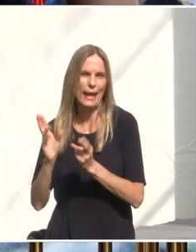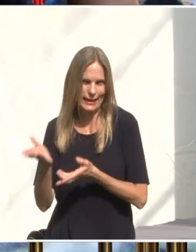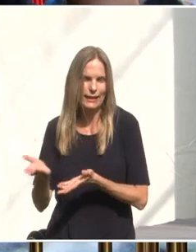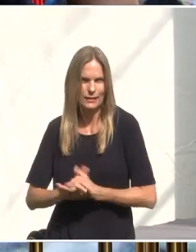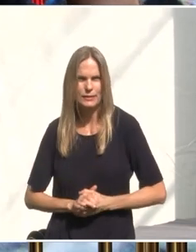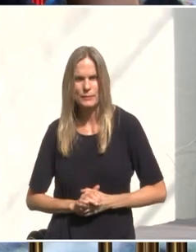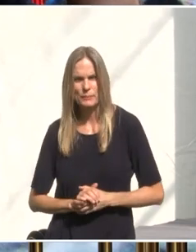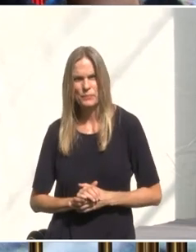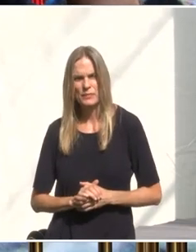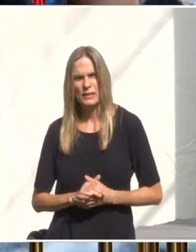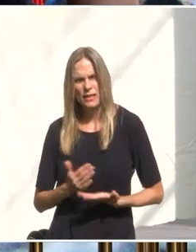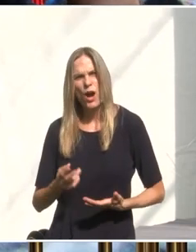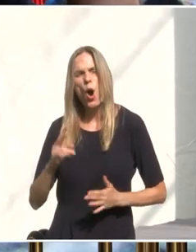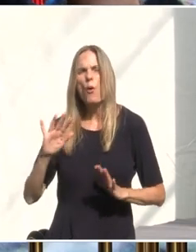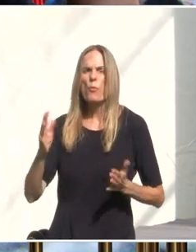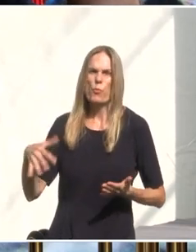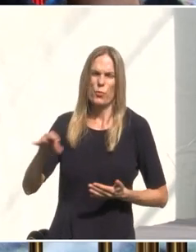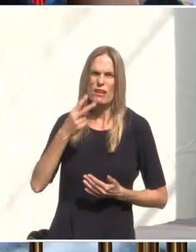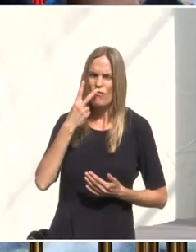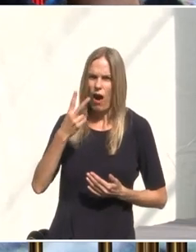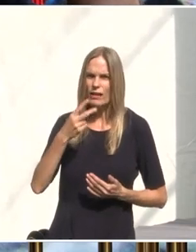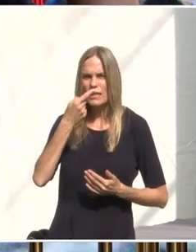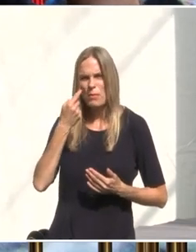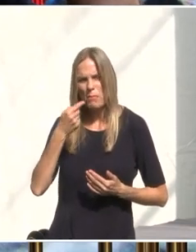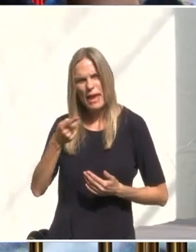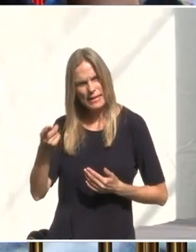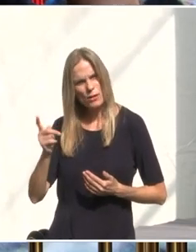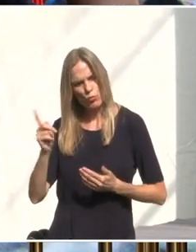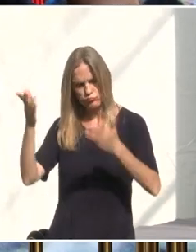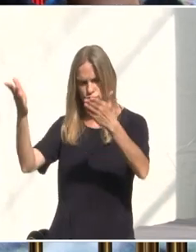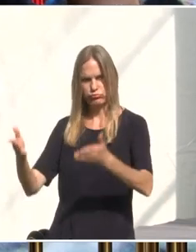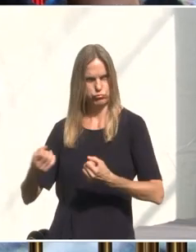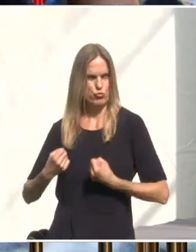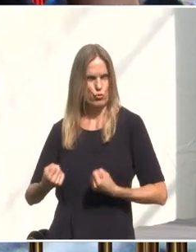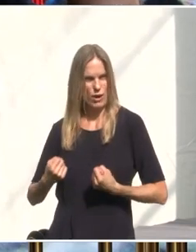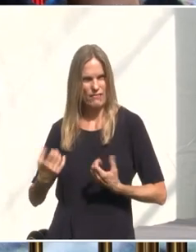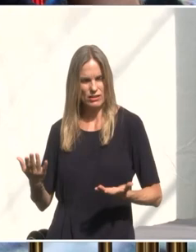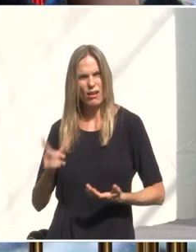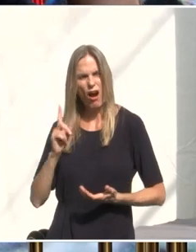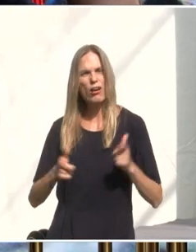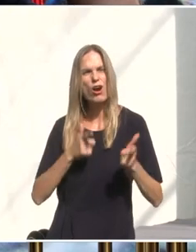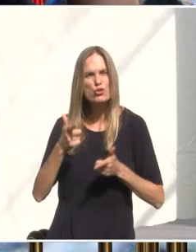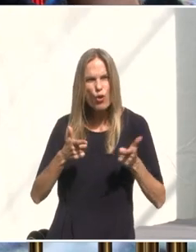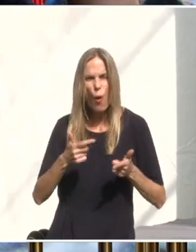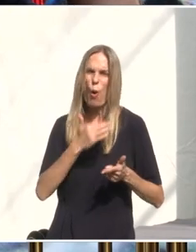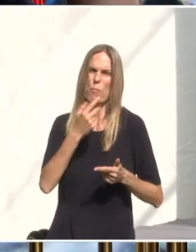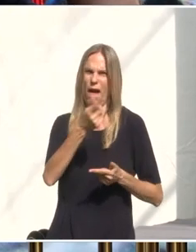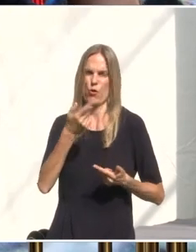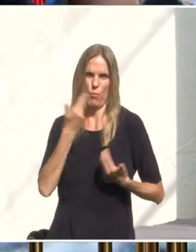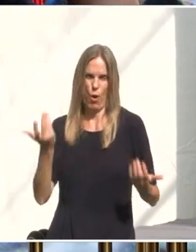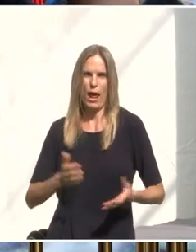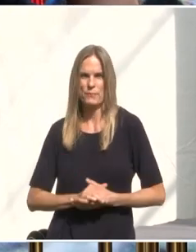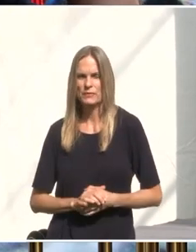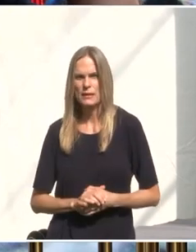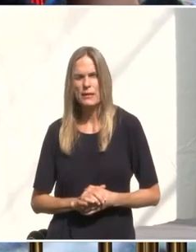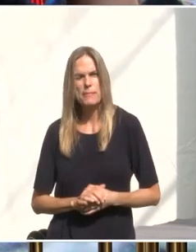So we look at men as something very strong, and a lot of us are not, and none of us